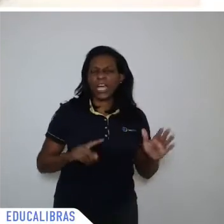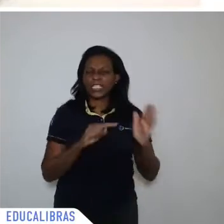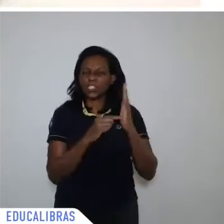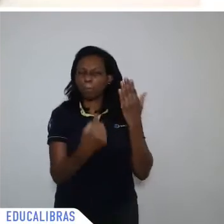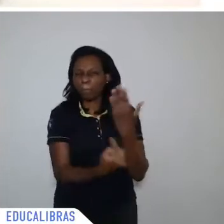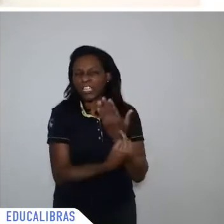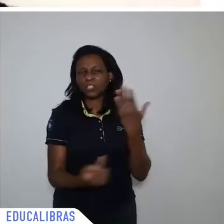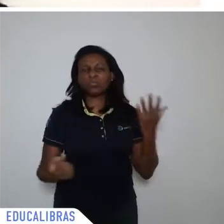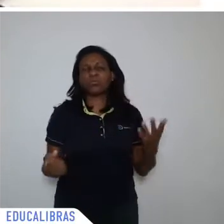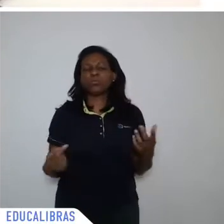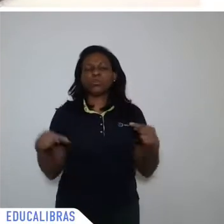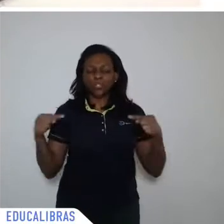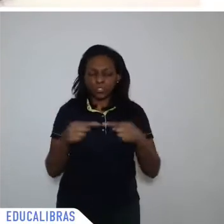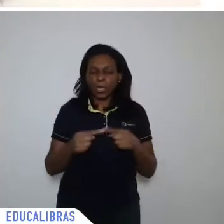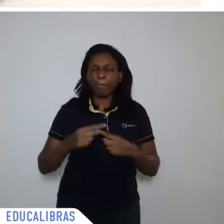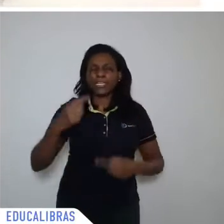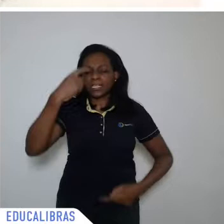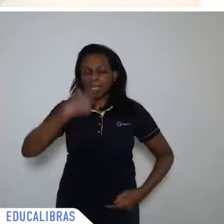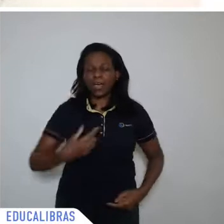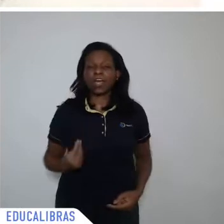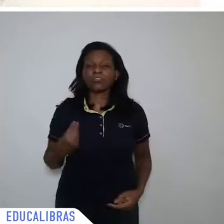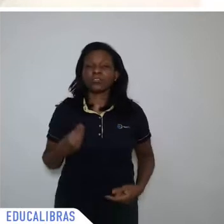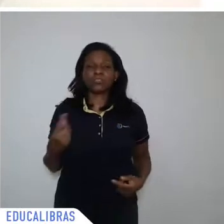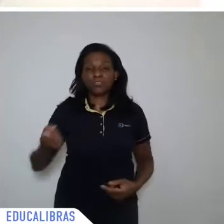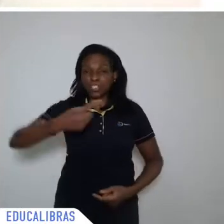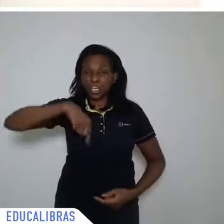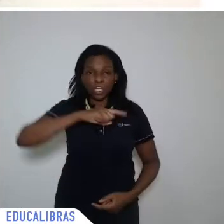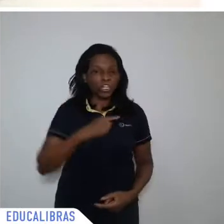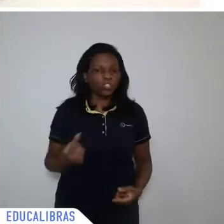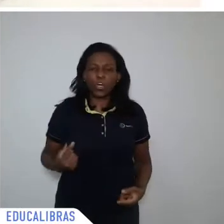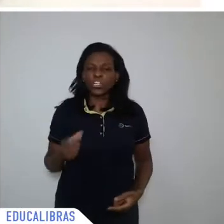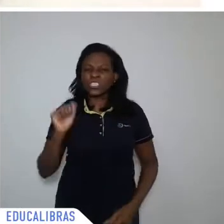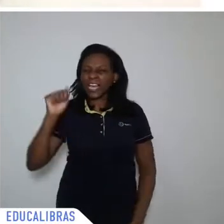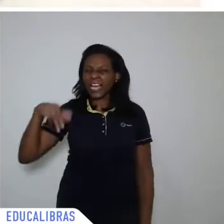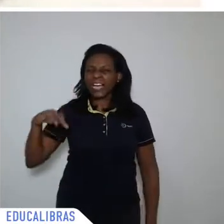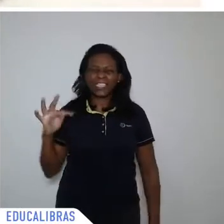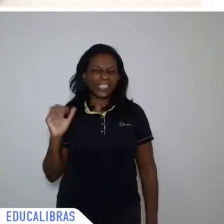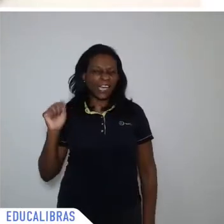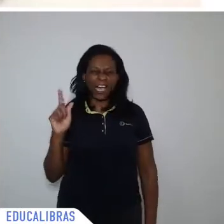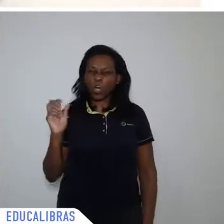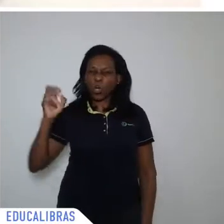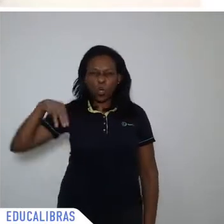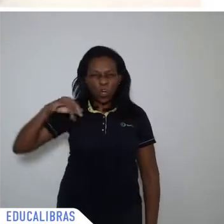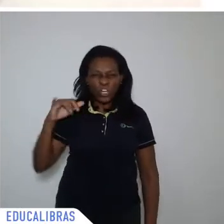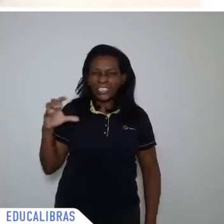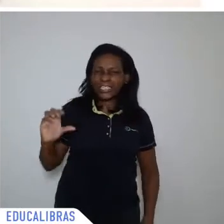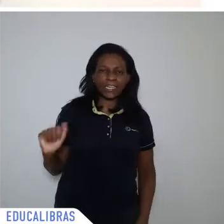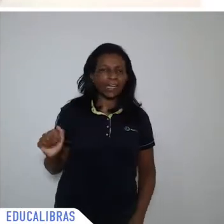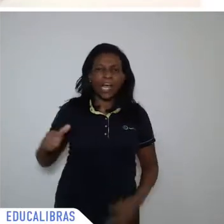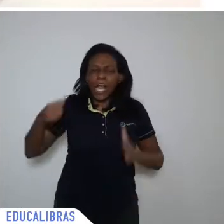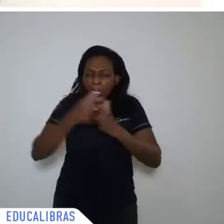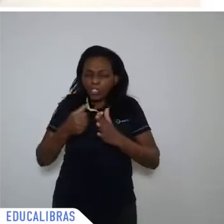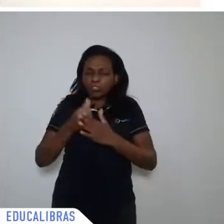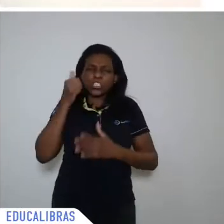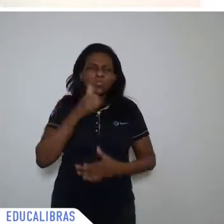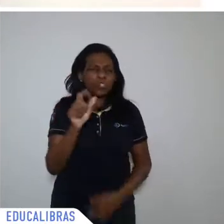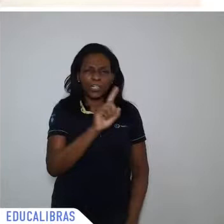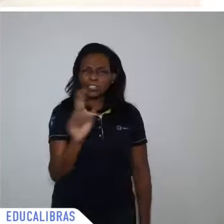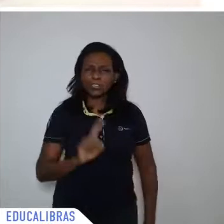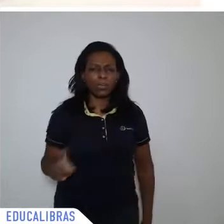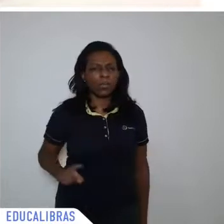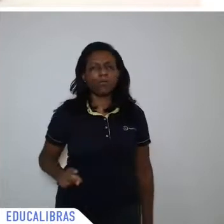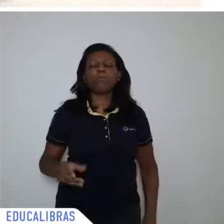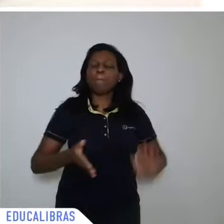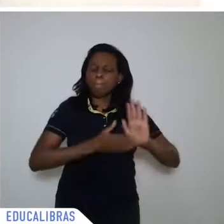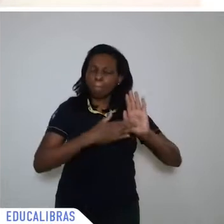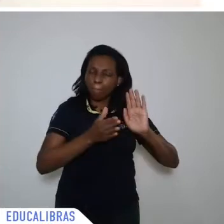of taboos or myths regarding our existence. We are not against